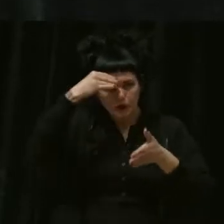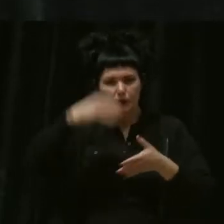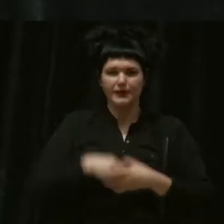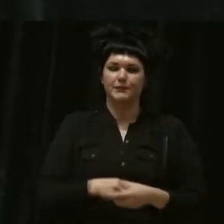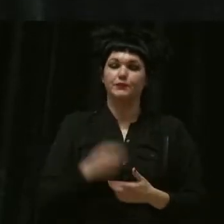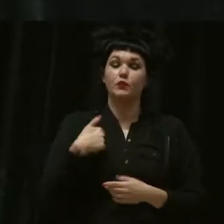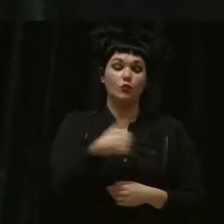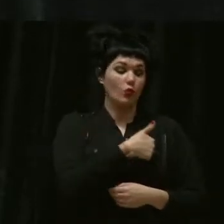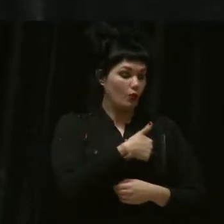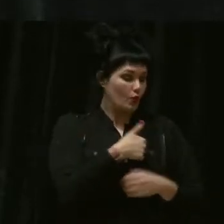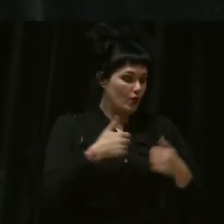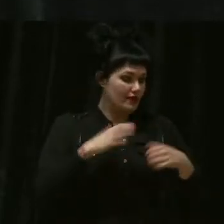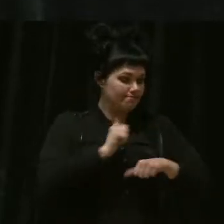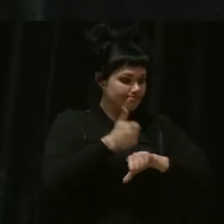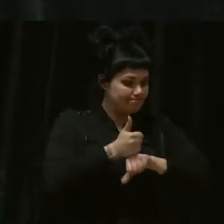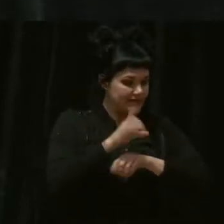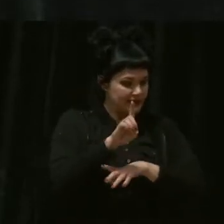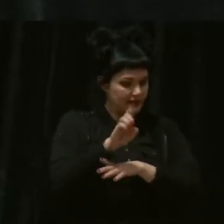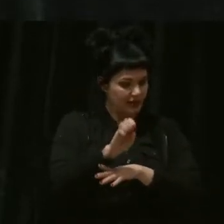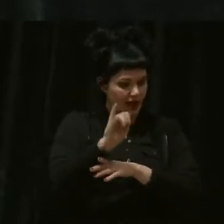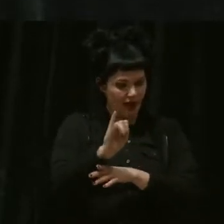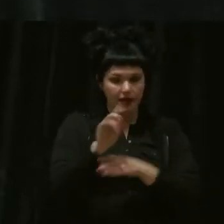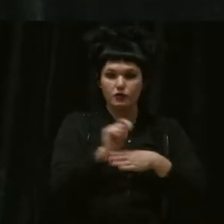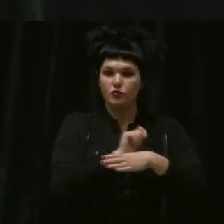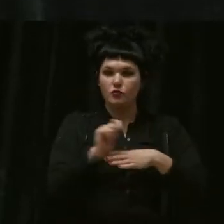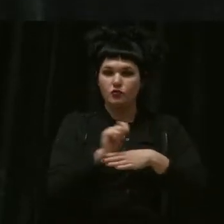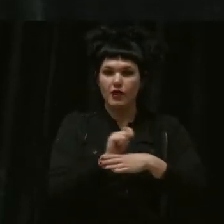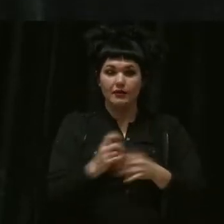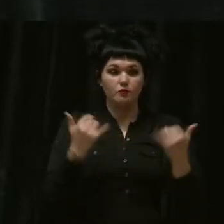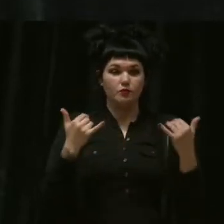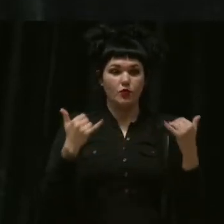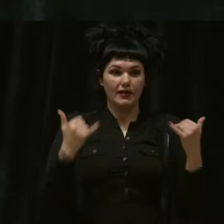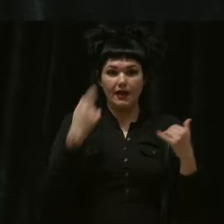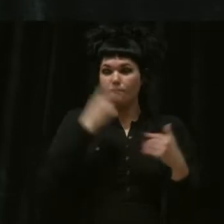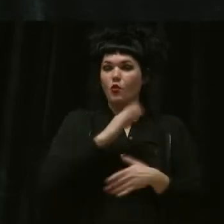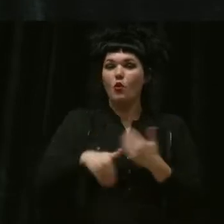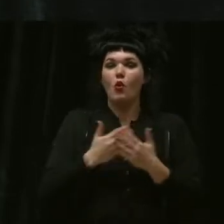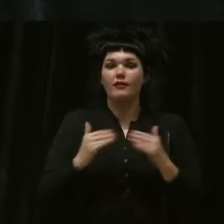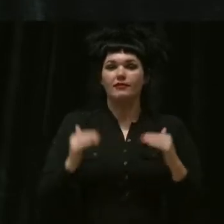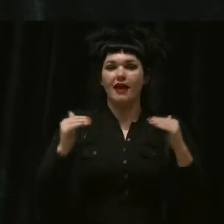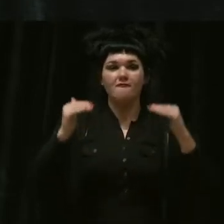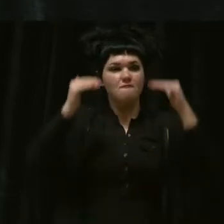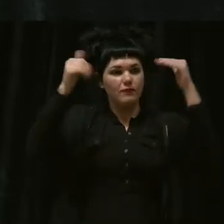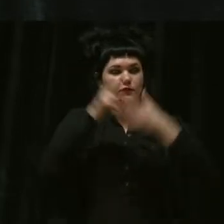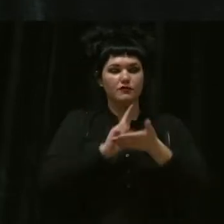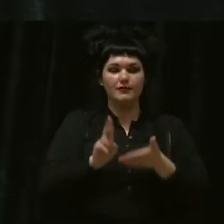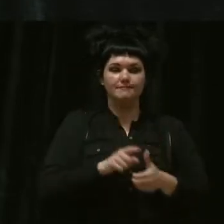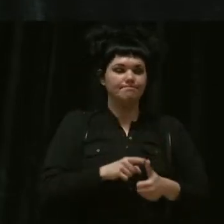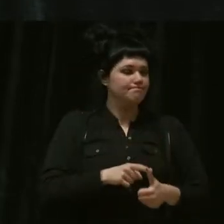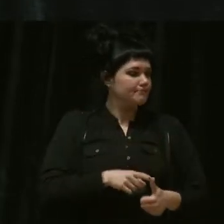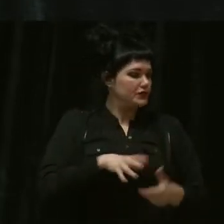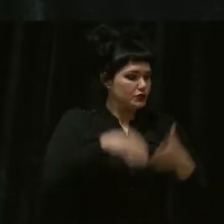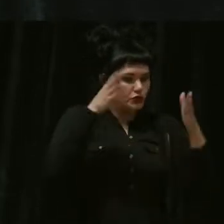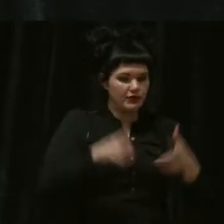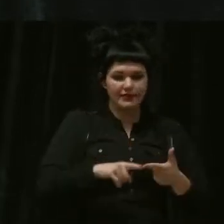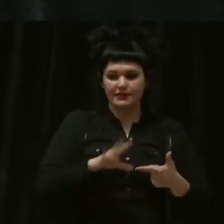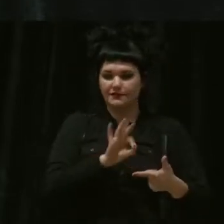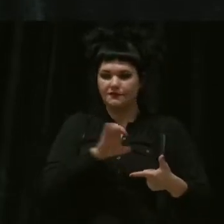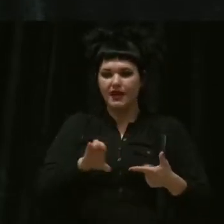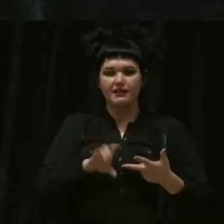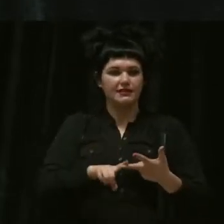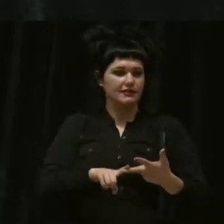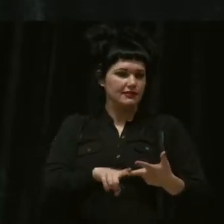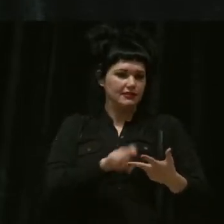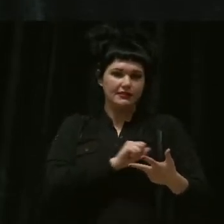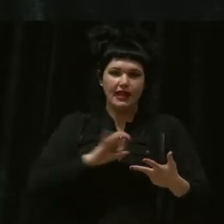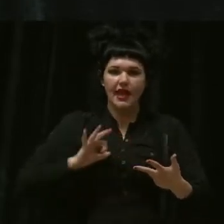And we've had DEI training that's occurring at all levels of the university, from students, faculty, staff, up